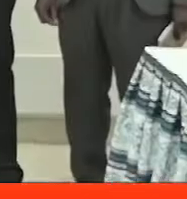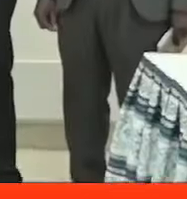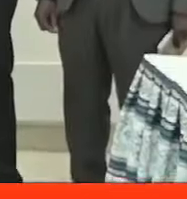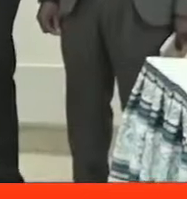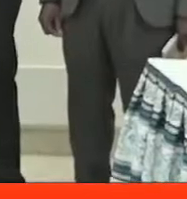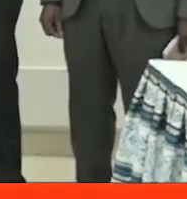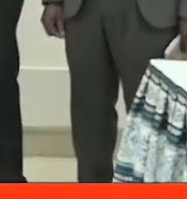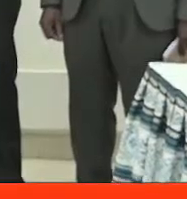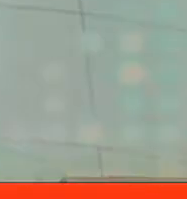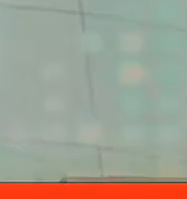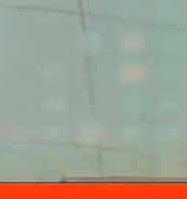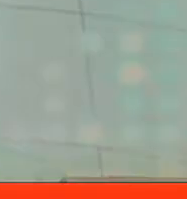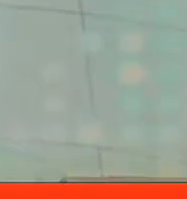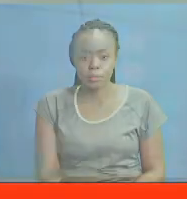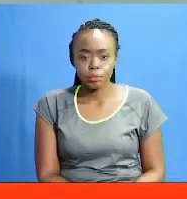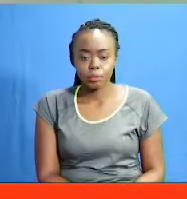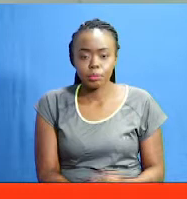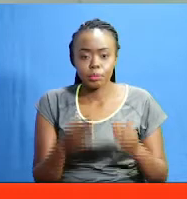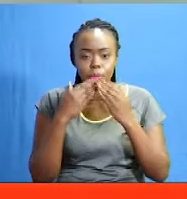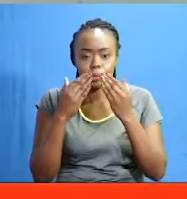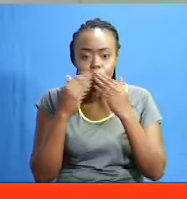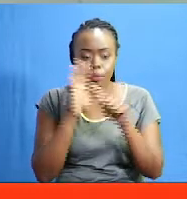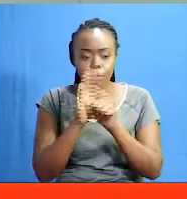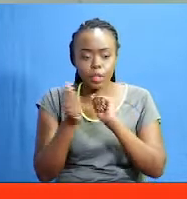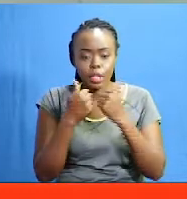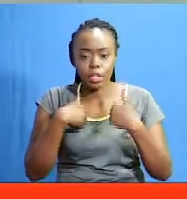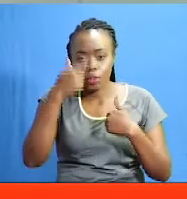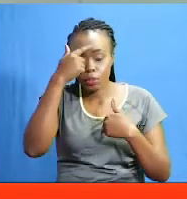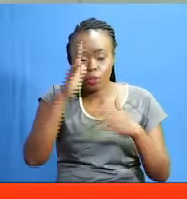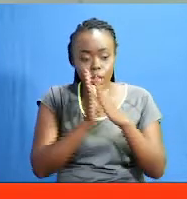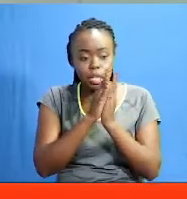KUTV. Thank you so much, Emmanuel Kutosi, for that report.